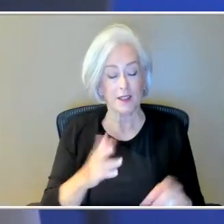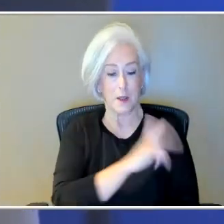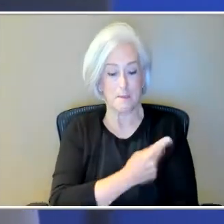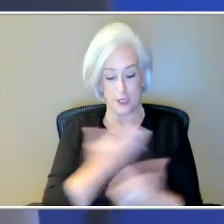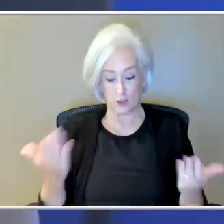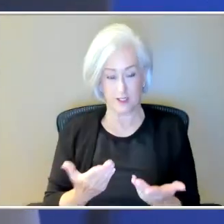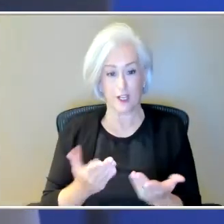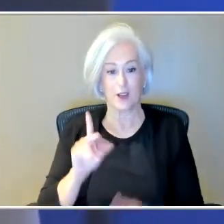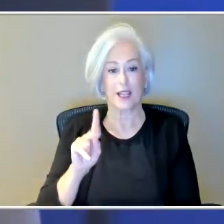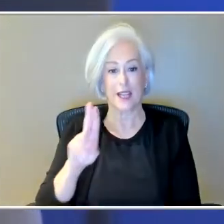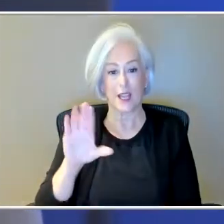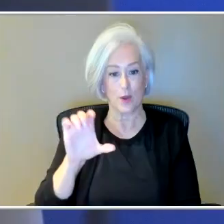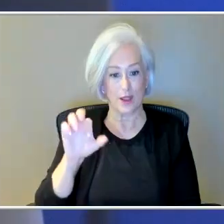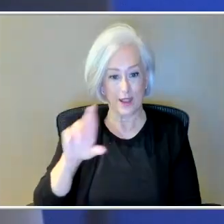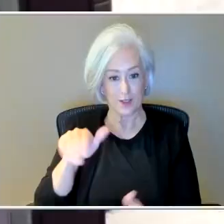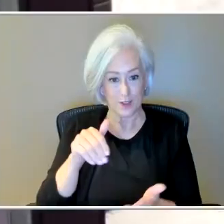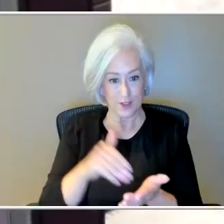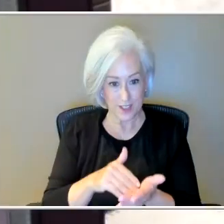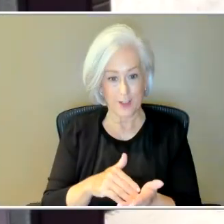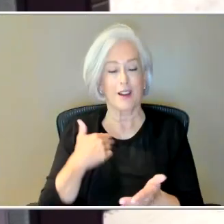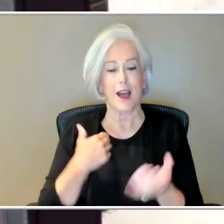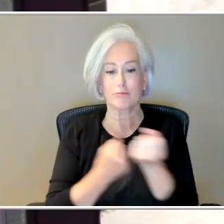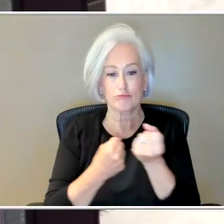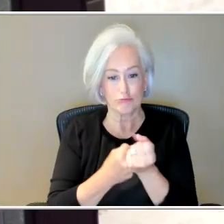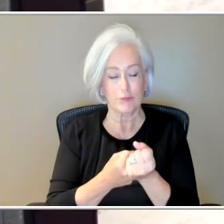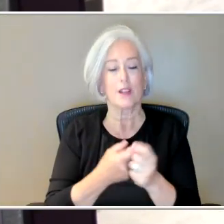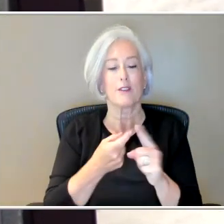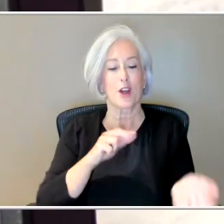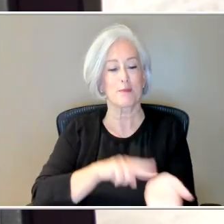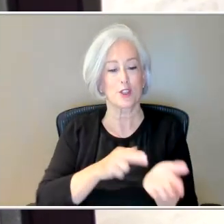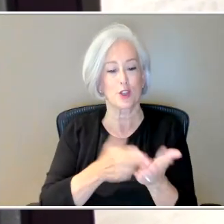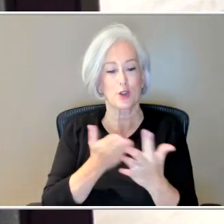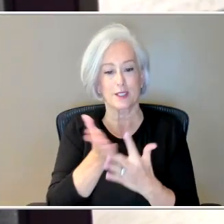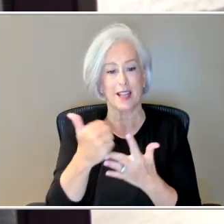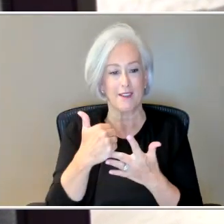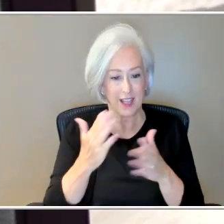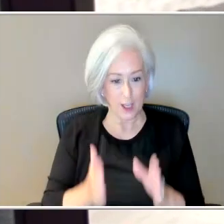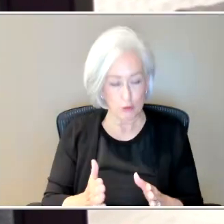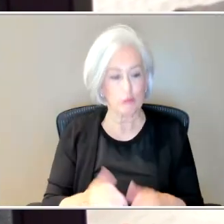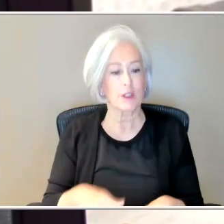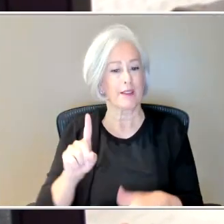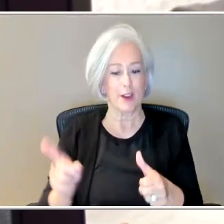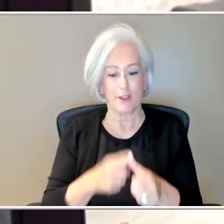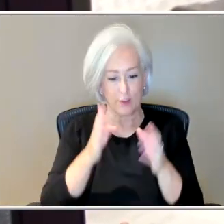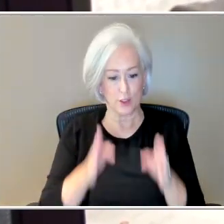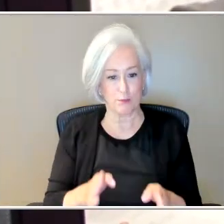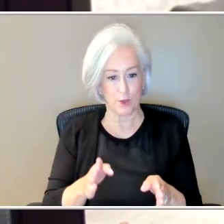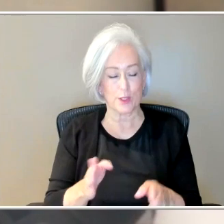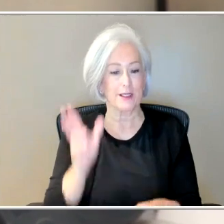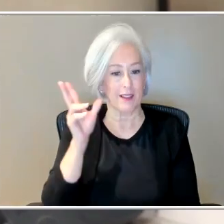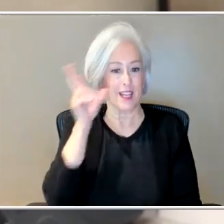have allies in the form of nurse navigators. Nurse navigators are usually the first voice someone hears when calling the cancer